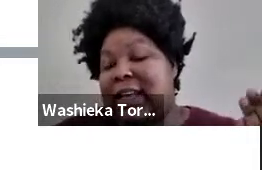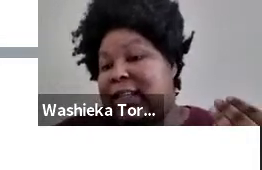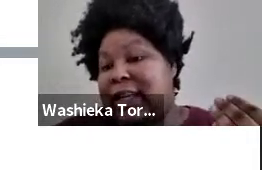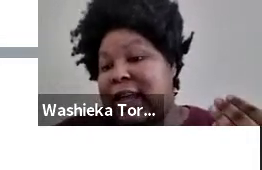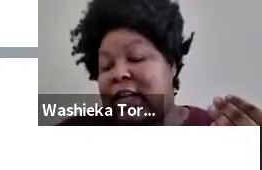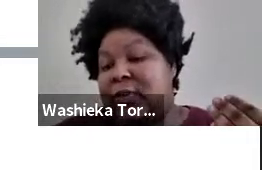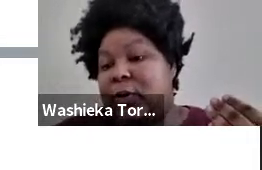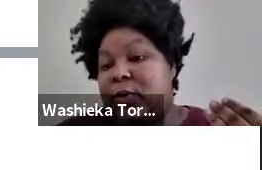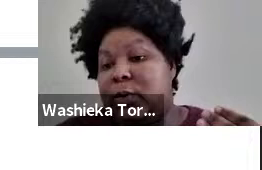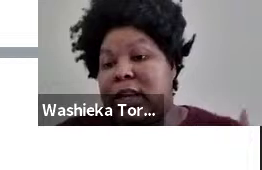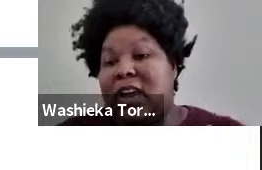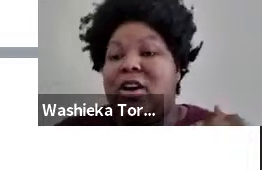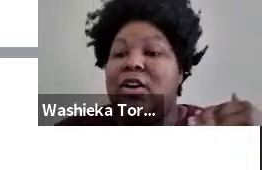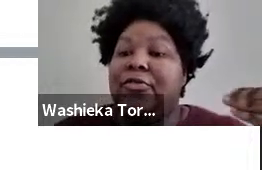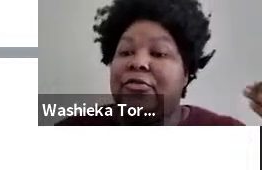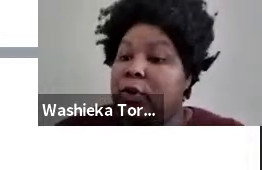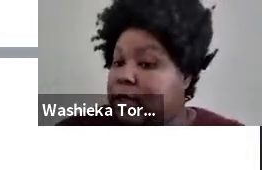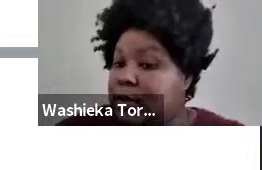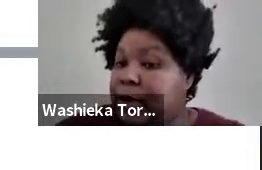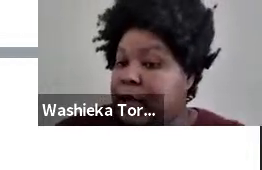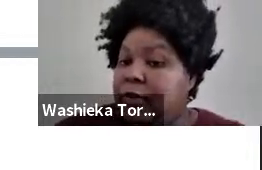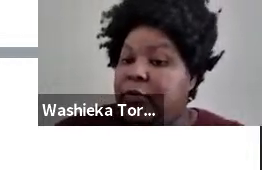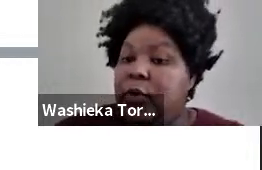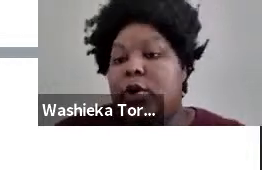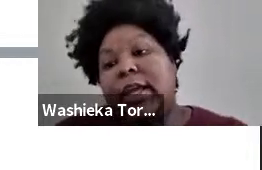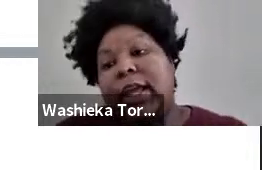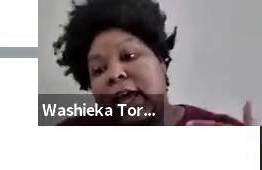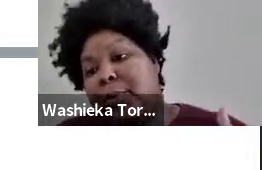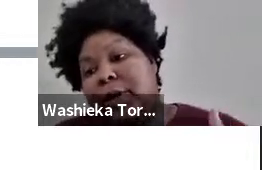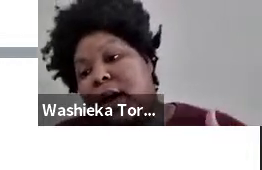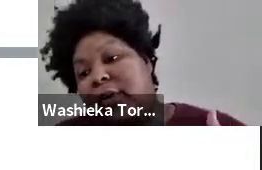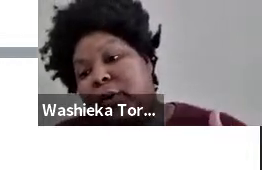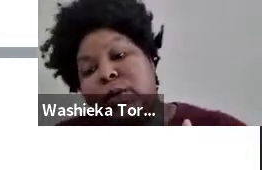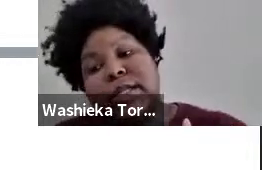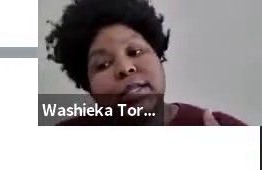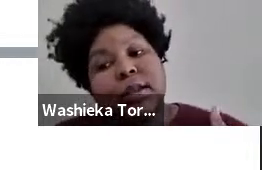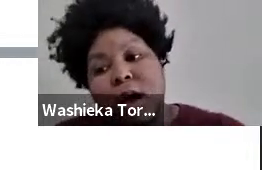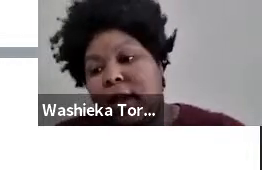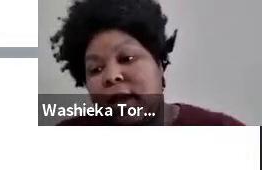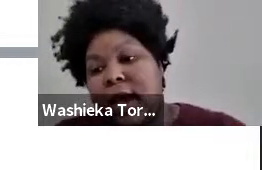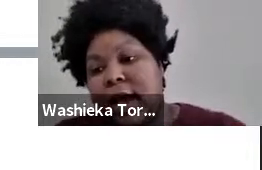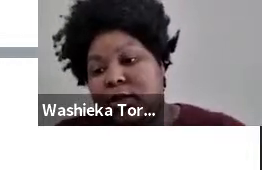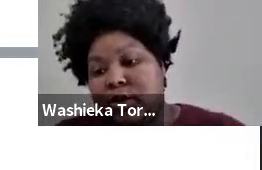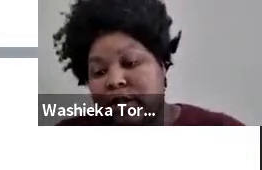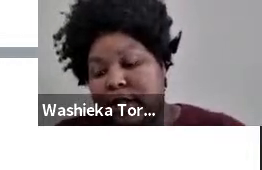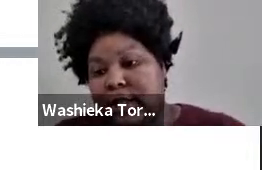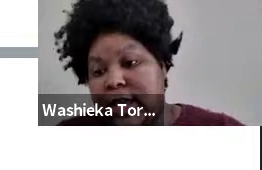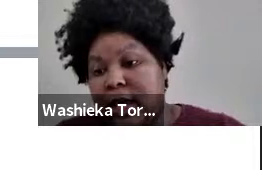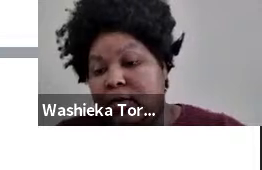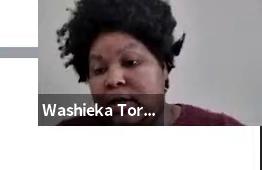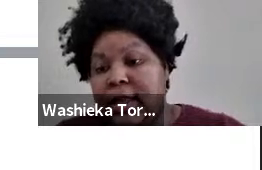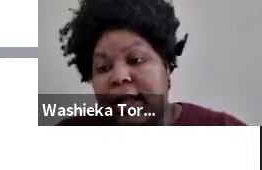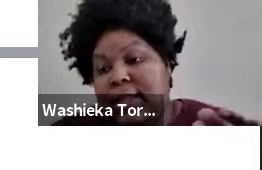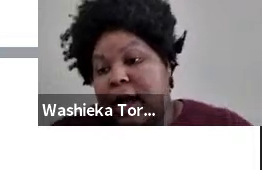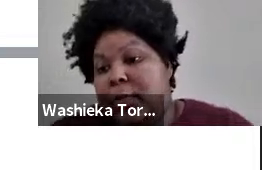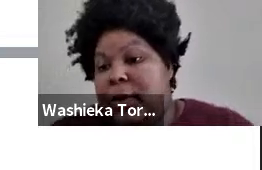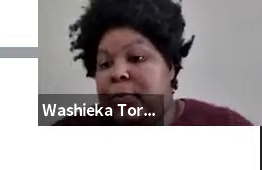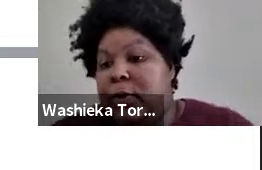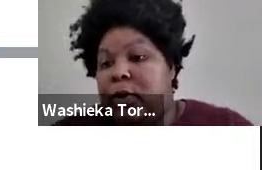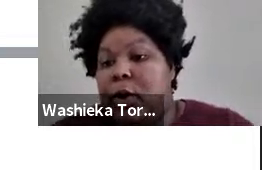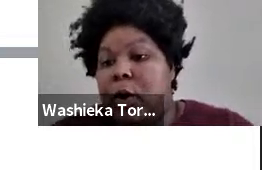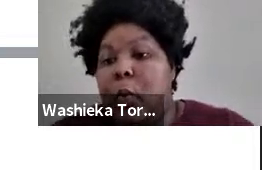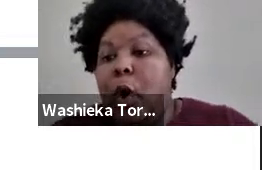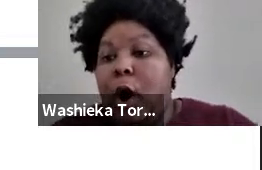as a necessity as opposed to eating frozen pre-cut food or canned pre-cut food, which is not as nutritionally sound. And that's not